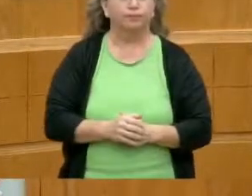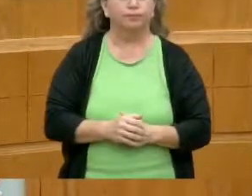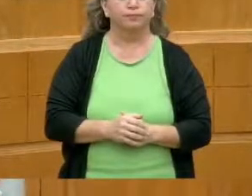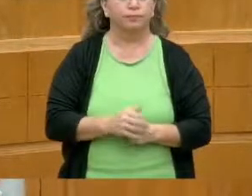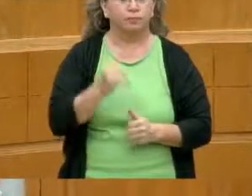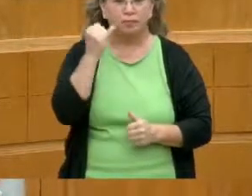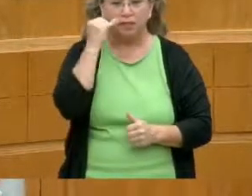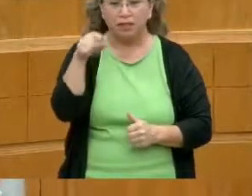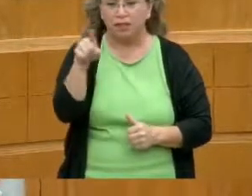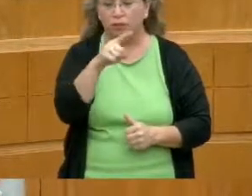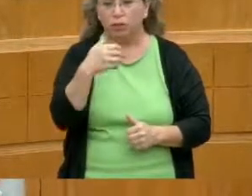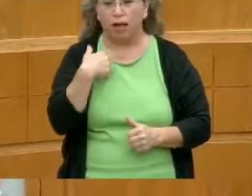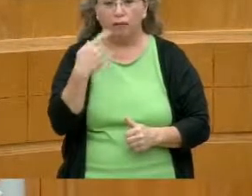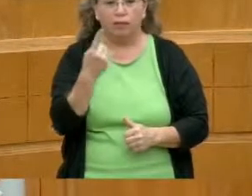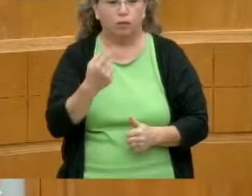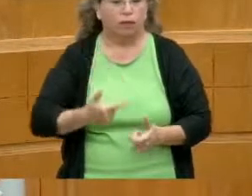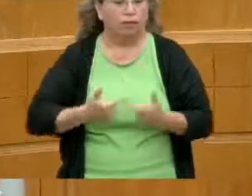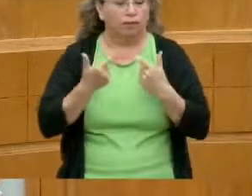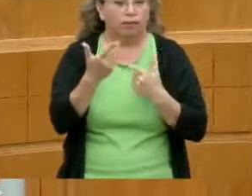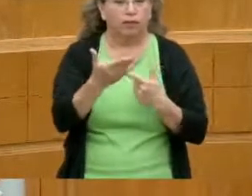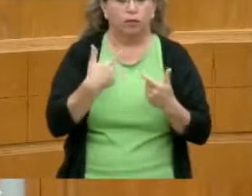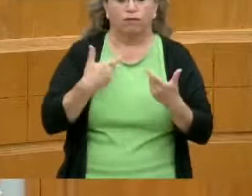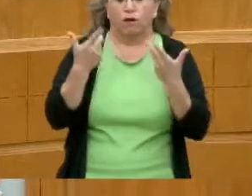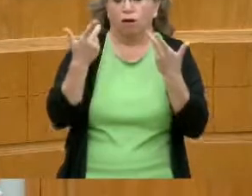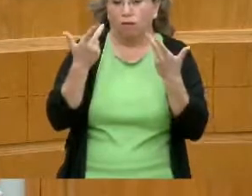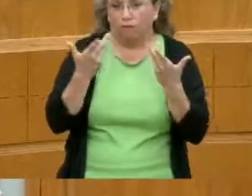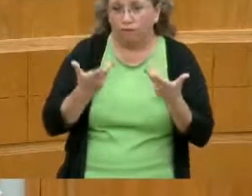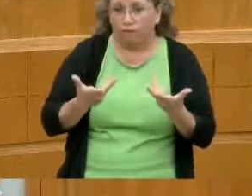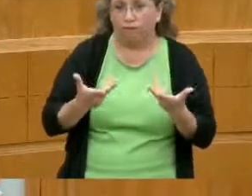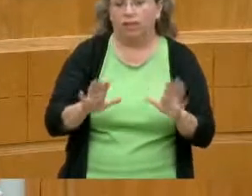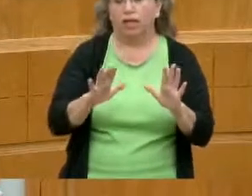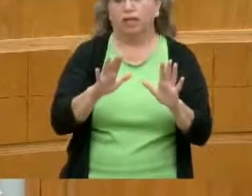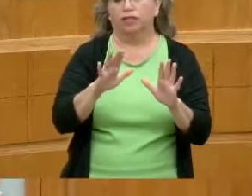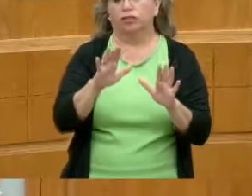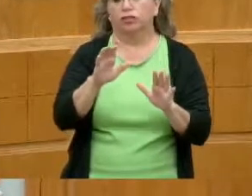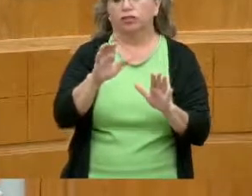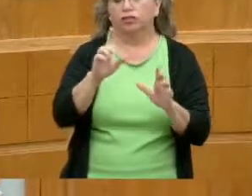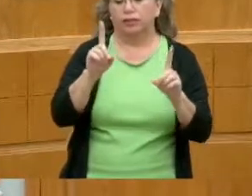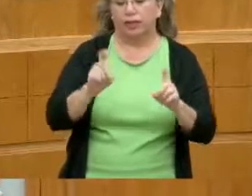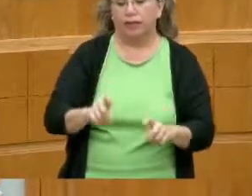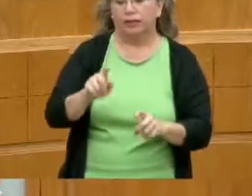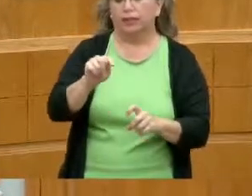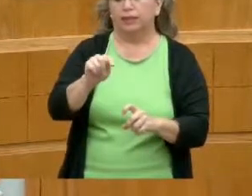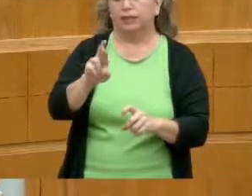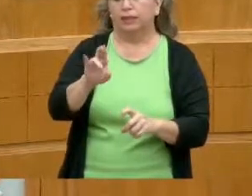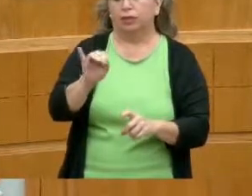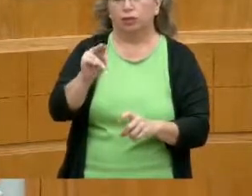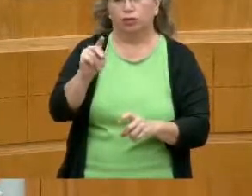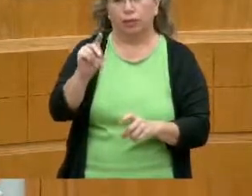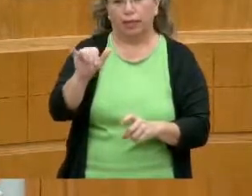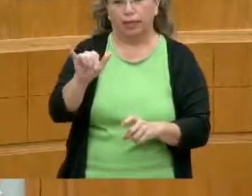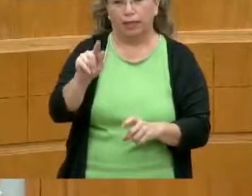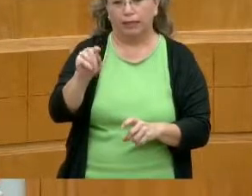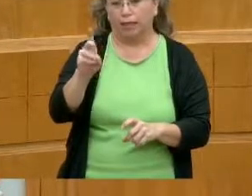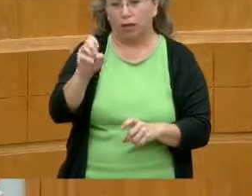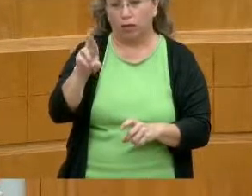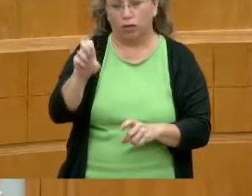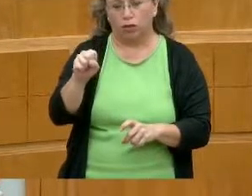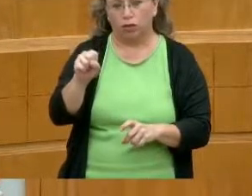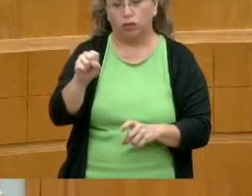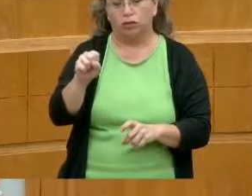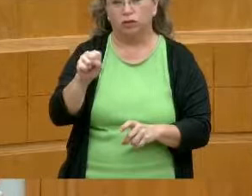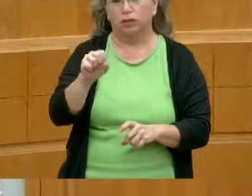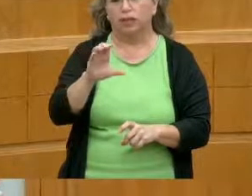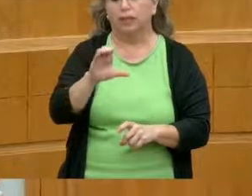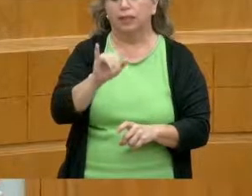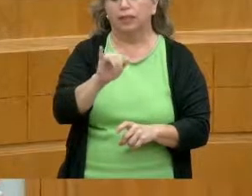at one of these other facilities, we have already completed testing at Trinity Towers, Home Green Healthcare Center, Cimarron